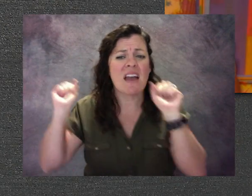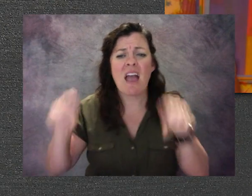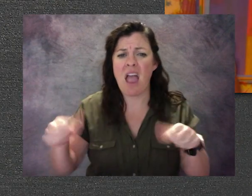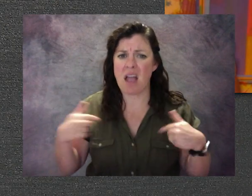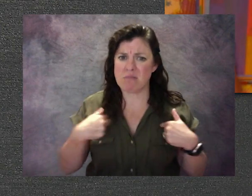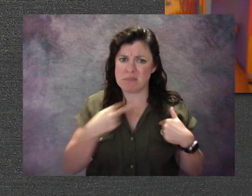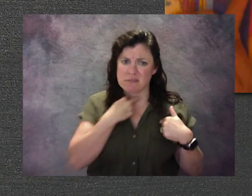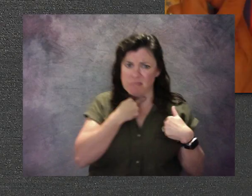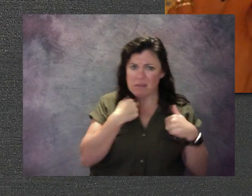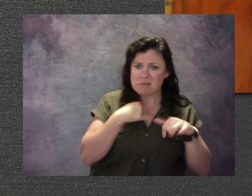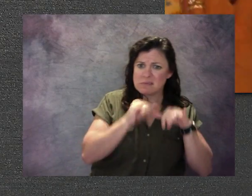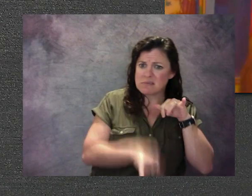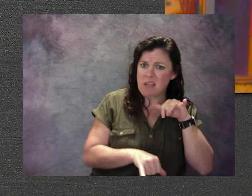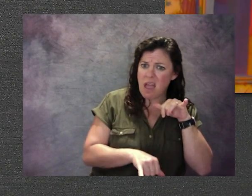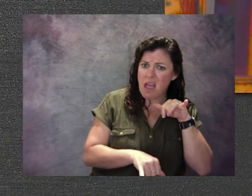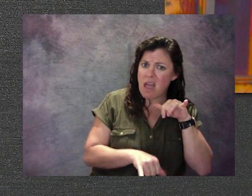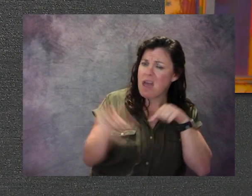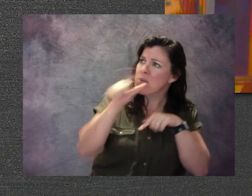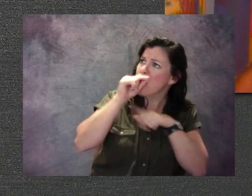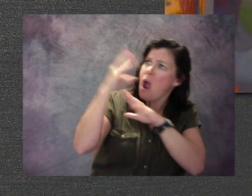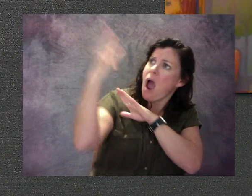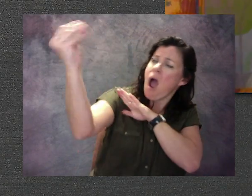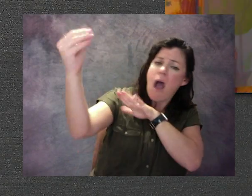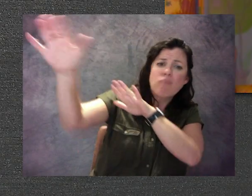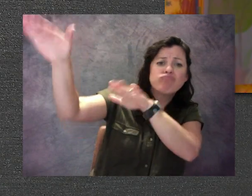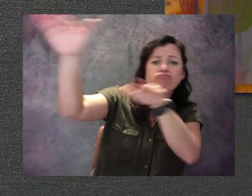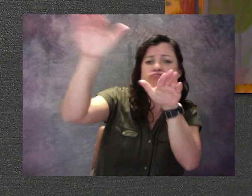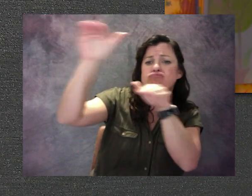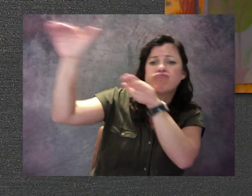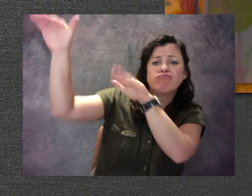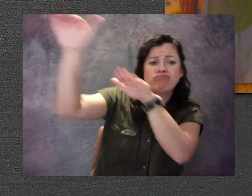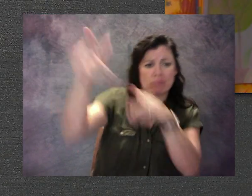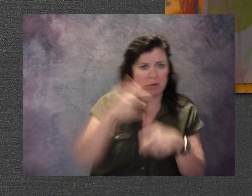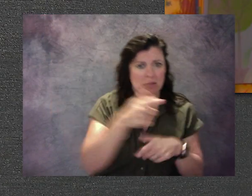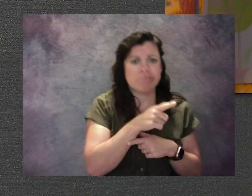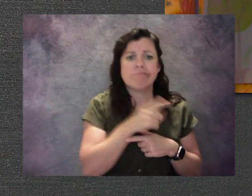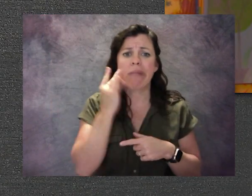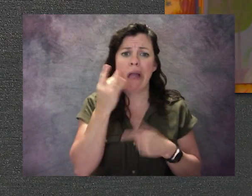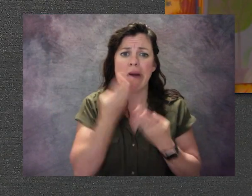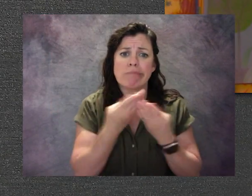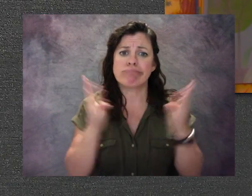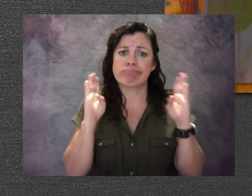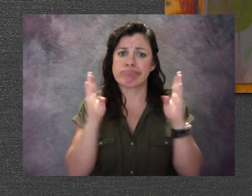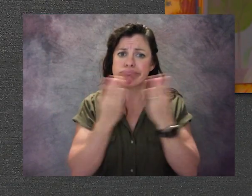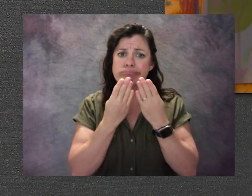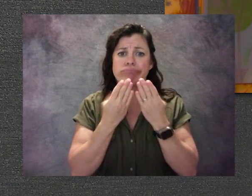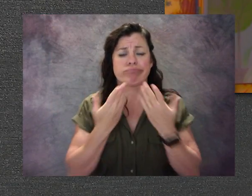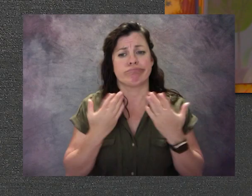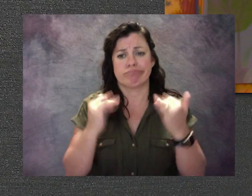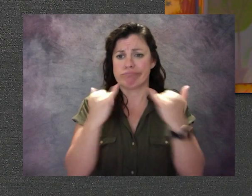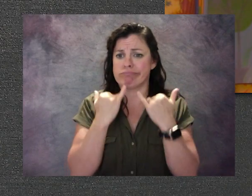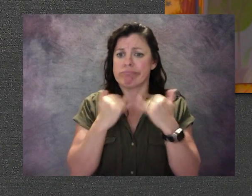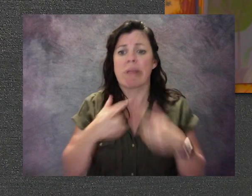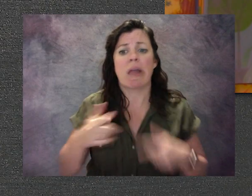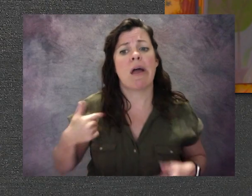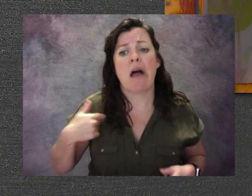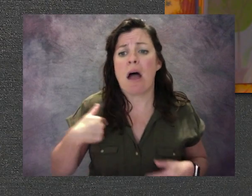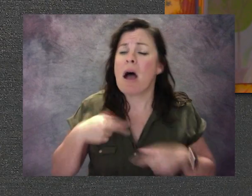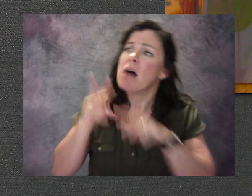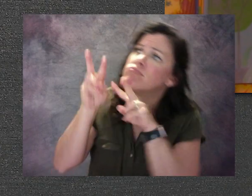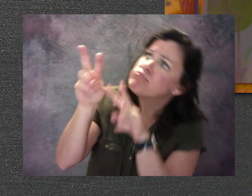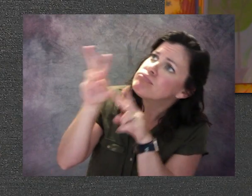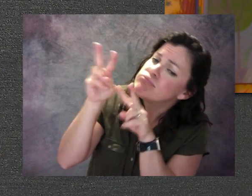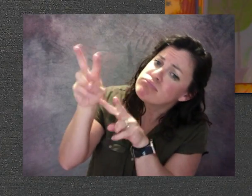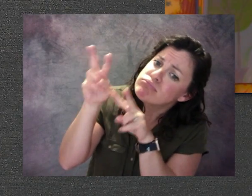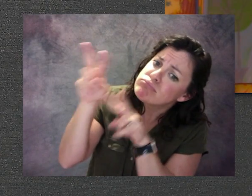in the house with the blue shutters. So I devoured you only with my eyes, and then I called out to you,